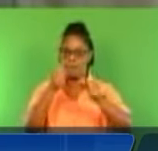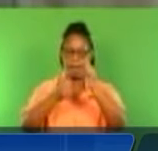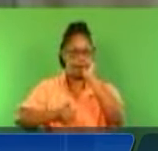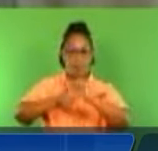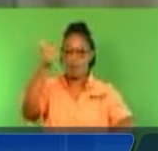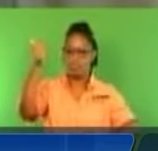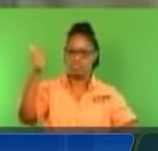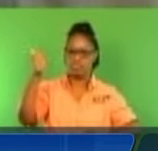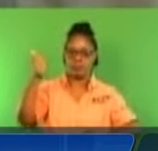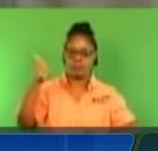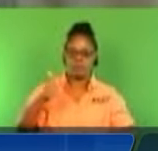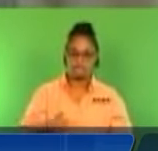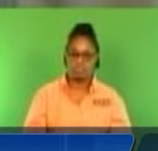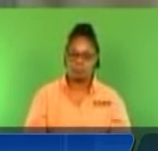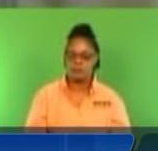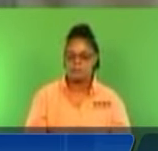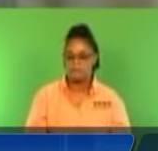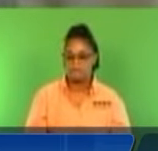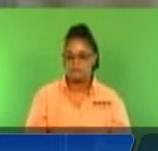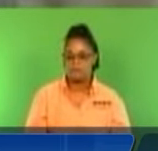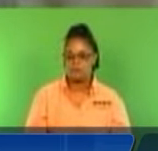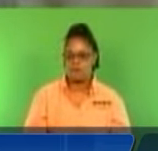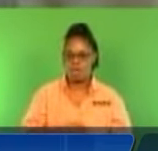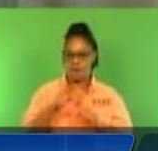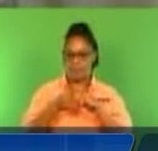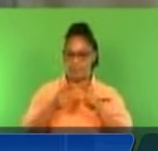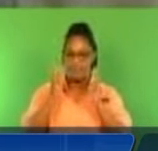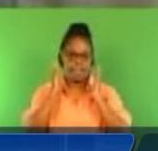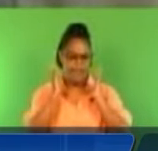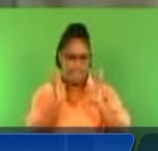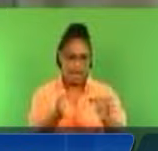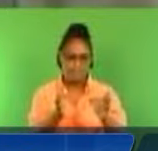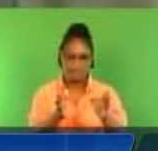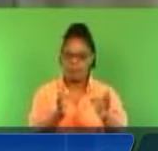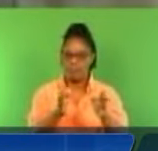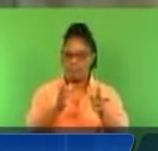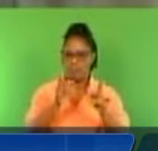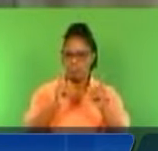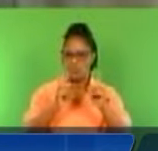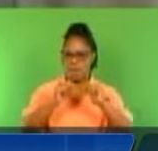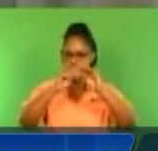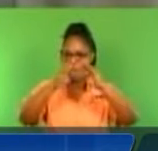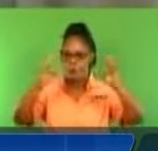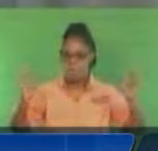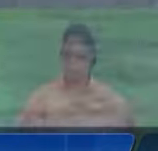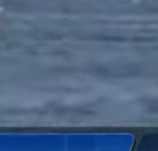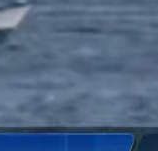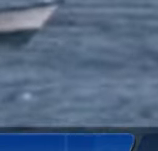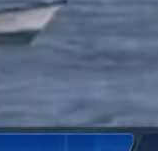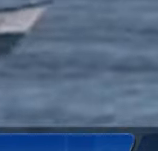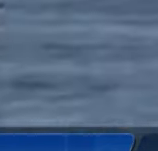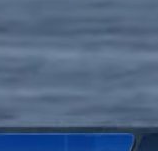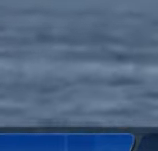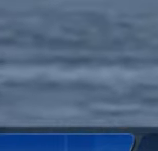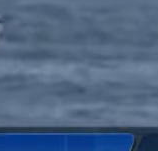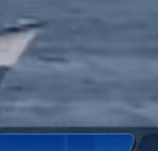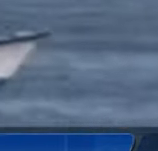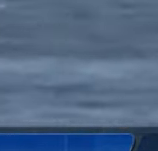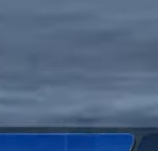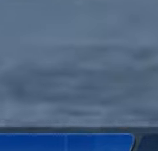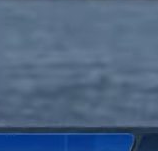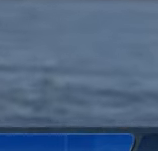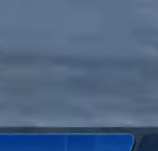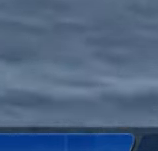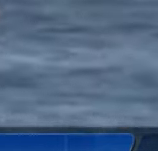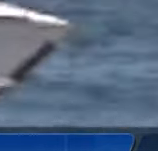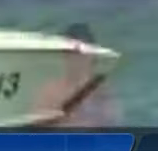Youth Development and National Service, Foster Cummings, challenged the opposition to outlying its track record, which involved the cancellation of the